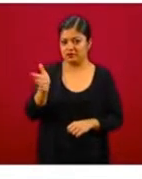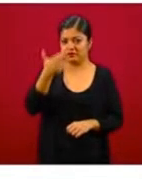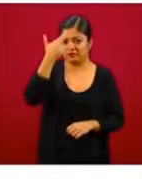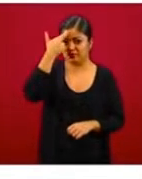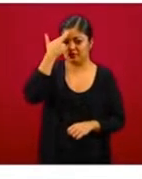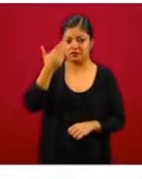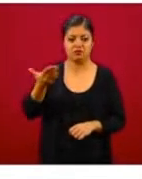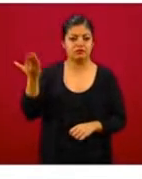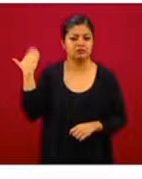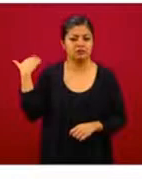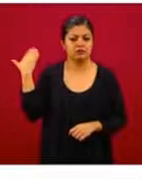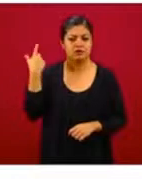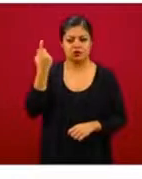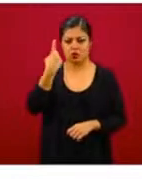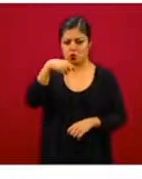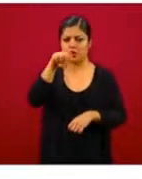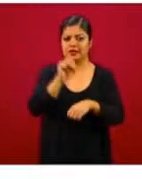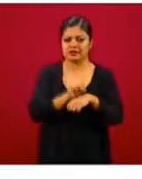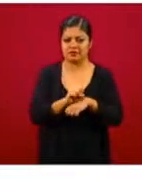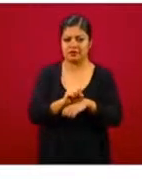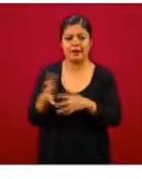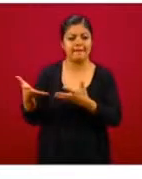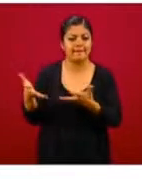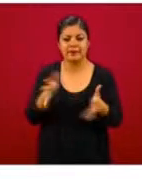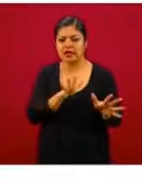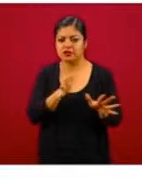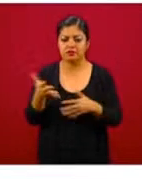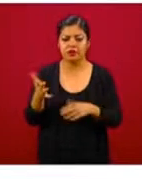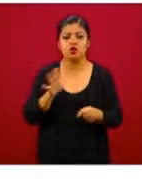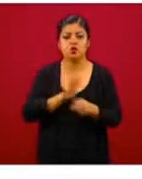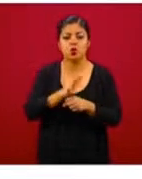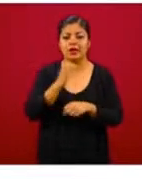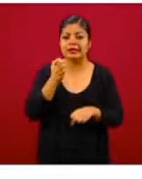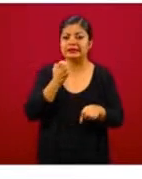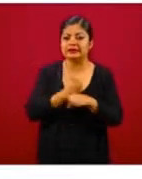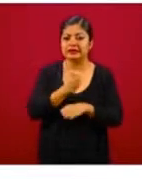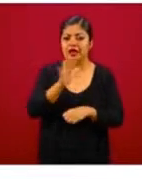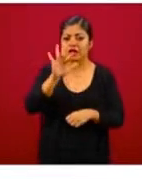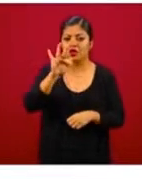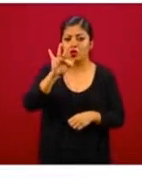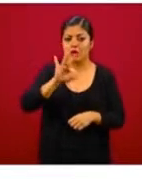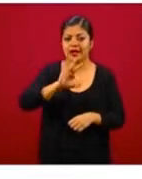or the decrease according to the state. If you recall, a week ago,